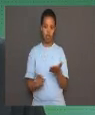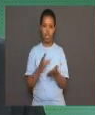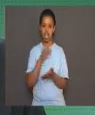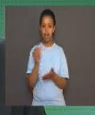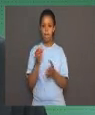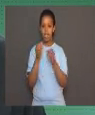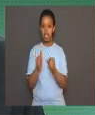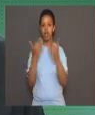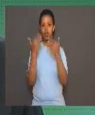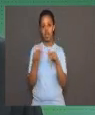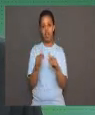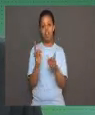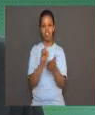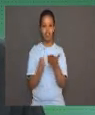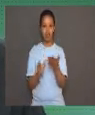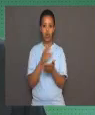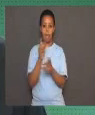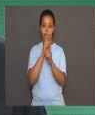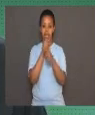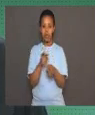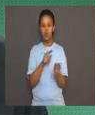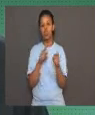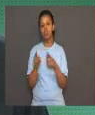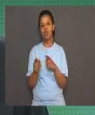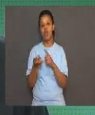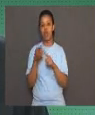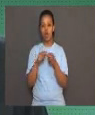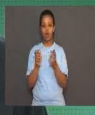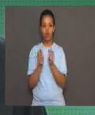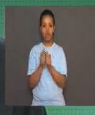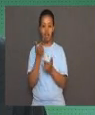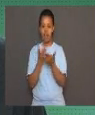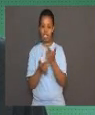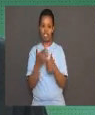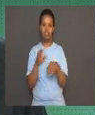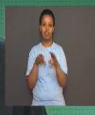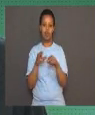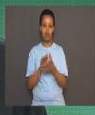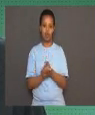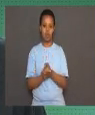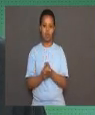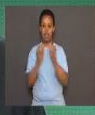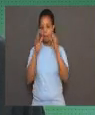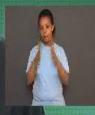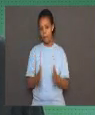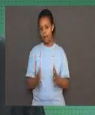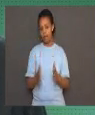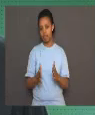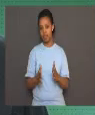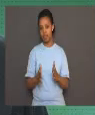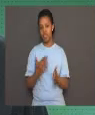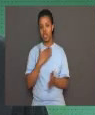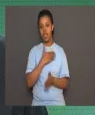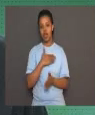as you can and share your answers with your classmates. Teacher, if you